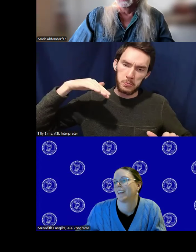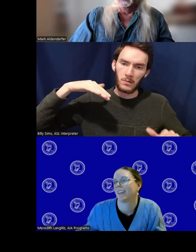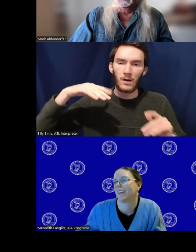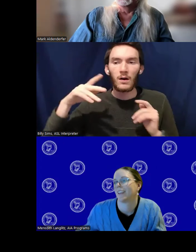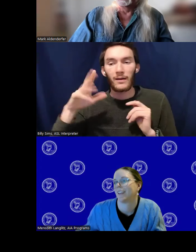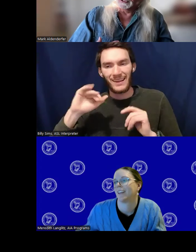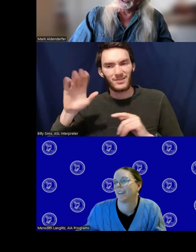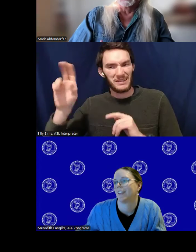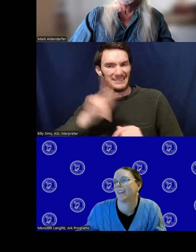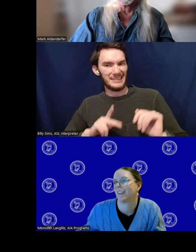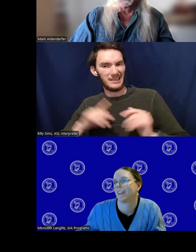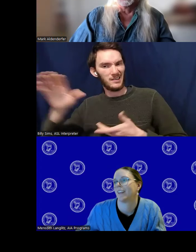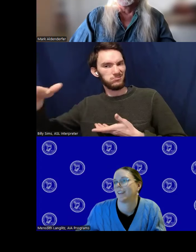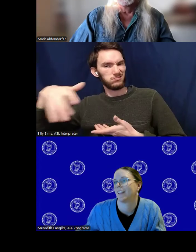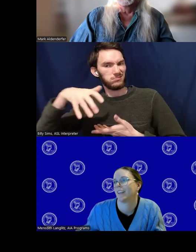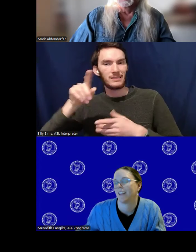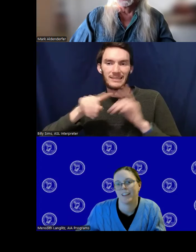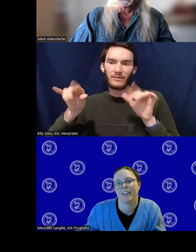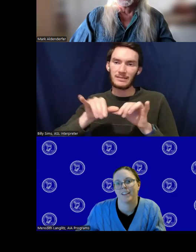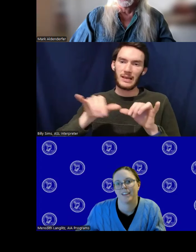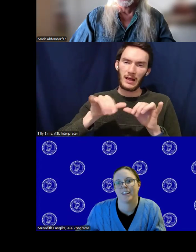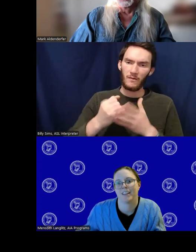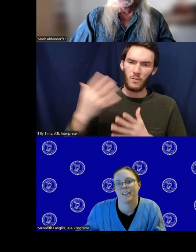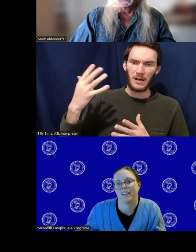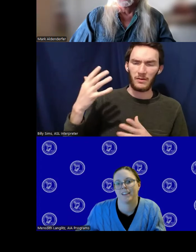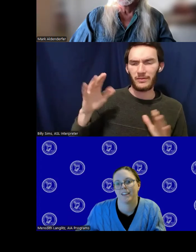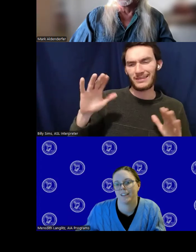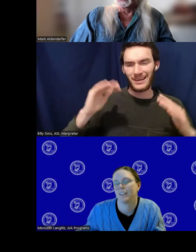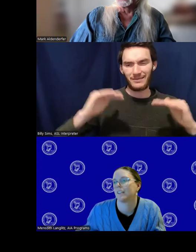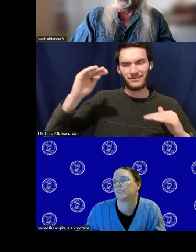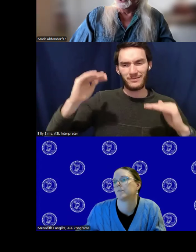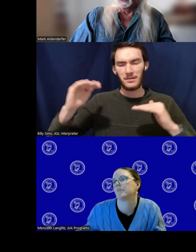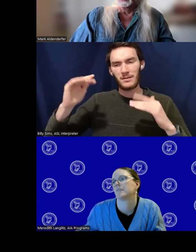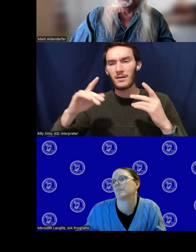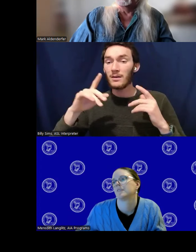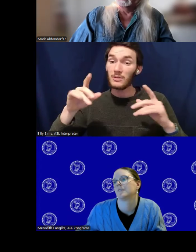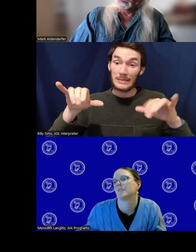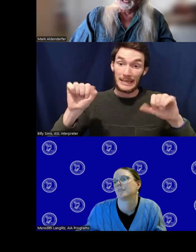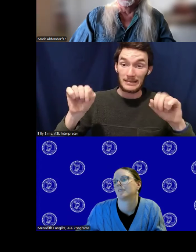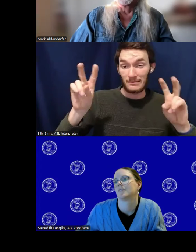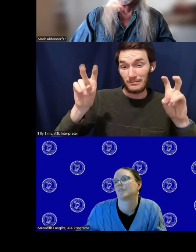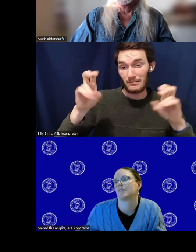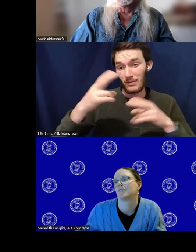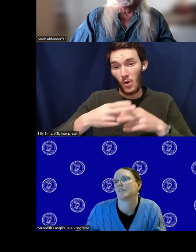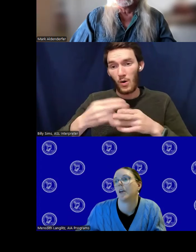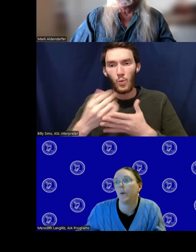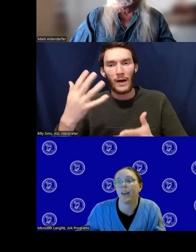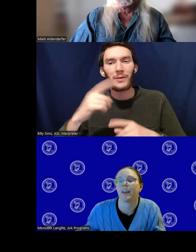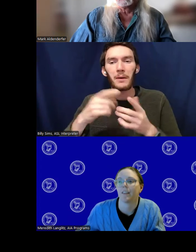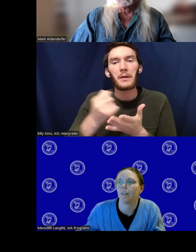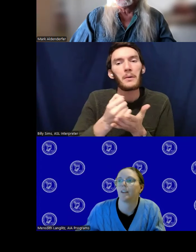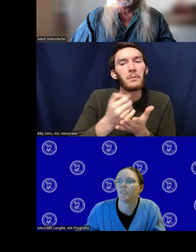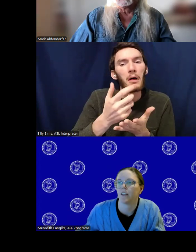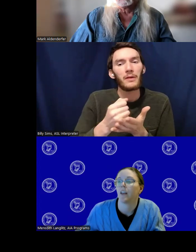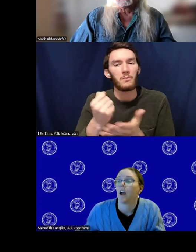obtain. Just a different scale is really the way to think about it. So yes, it is wealth, scale difference.